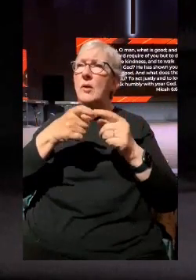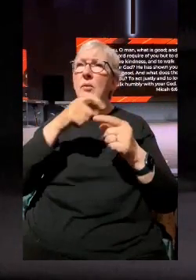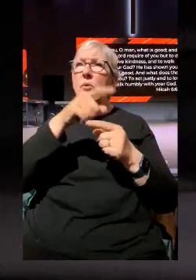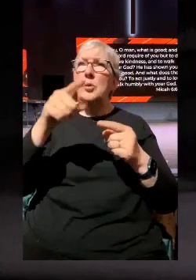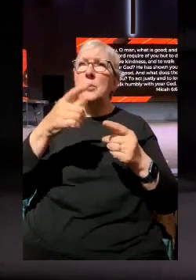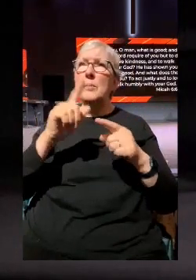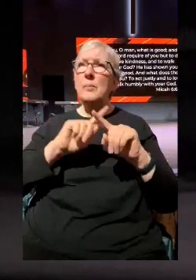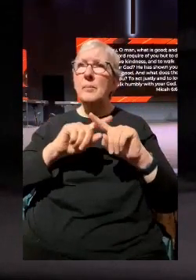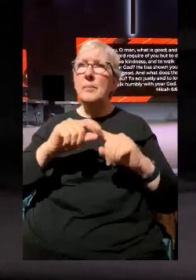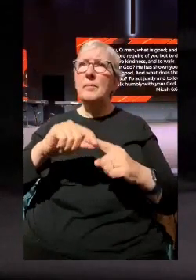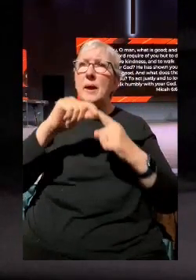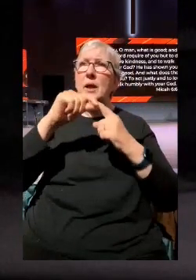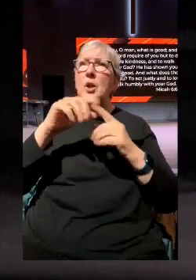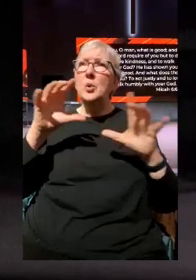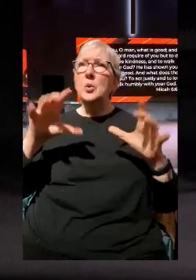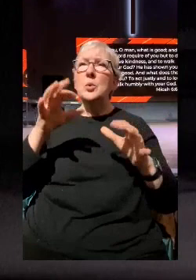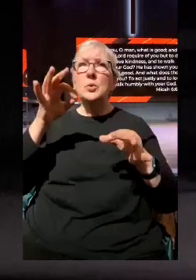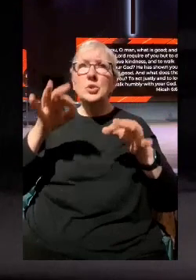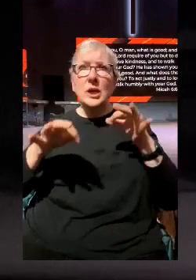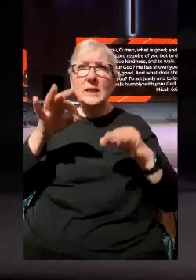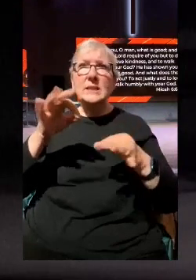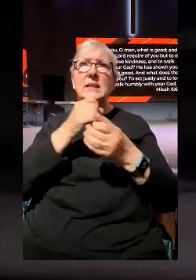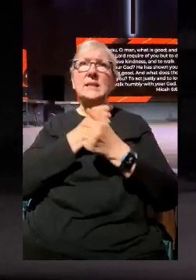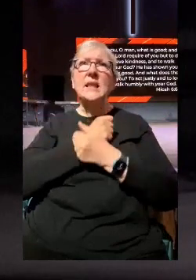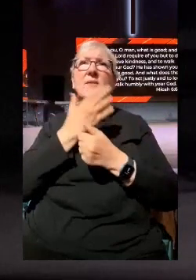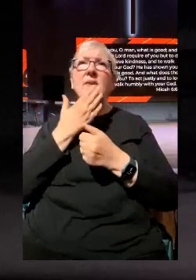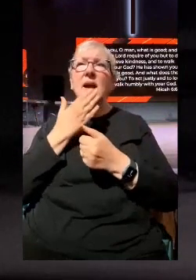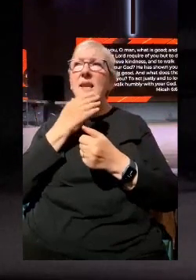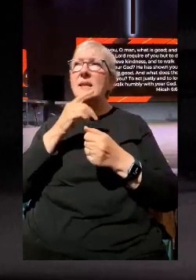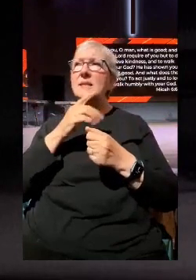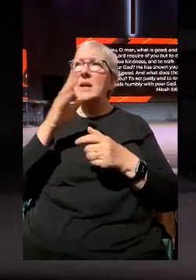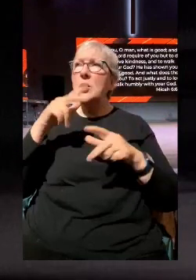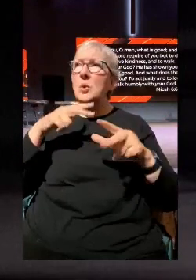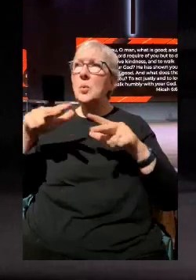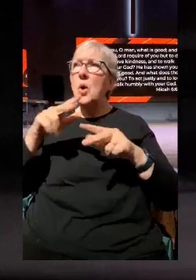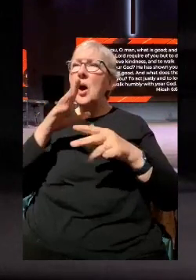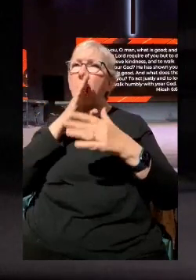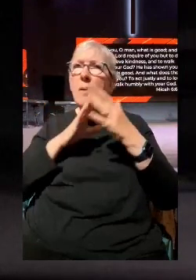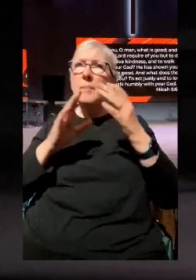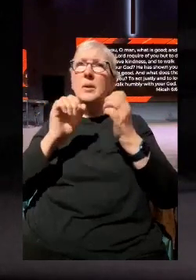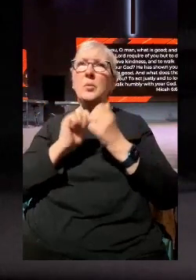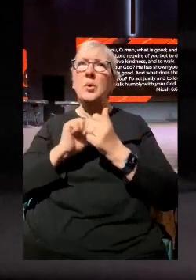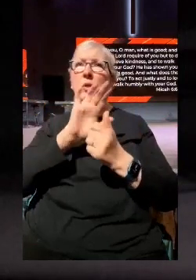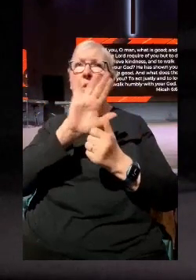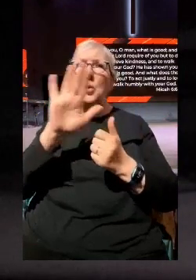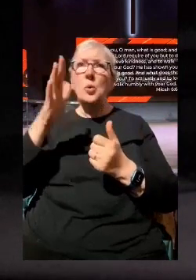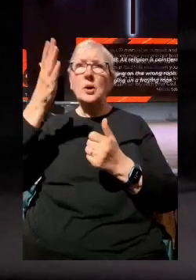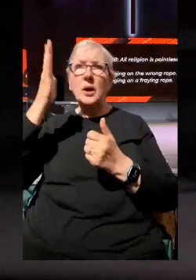justice, and to love kindness, and to walk humbly with your God?